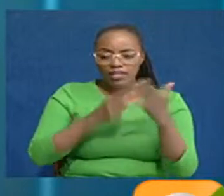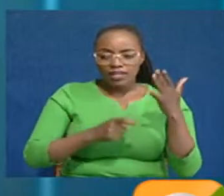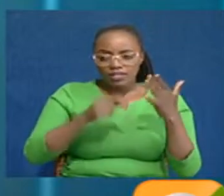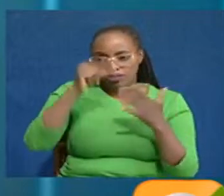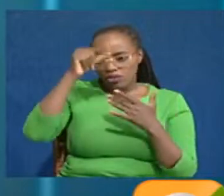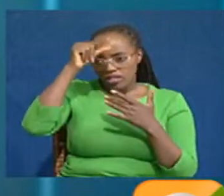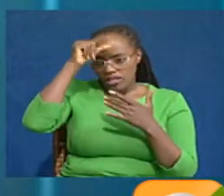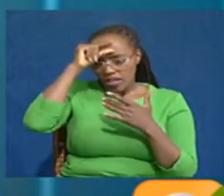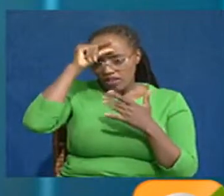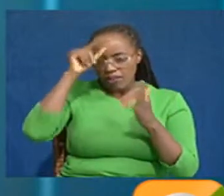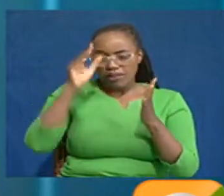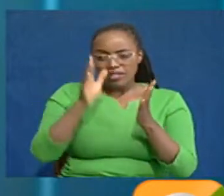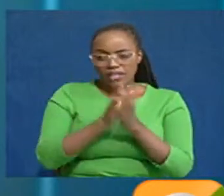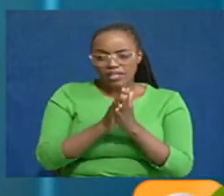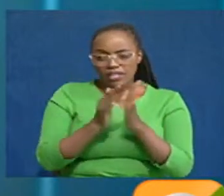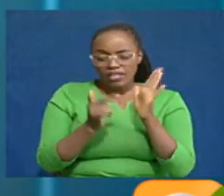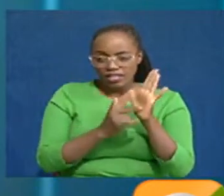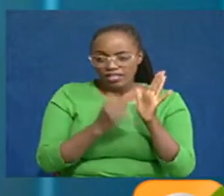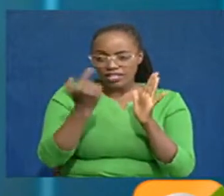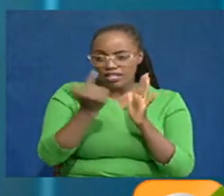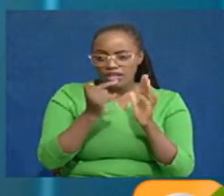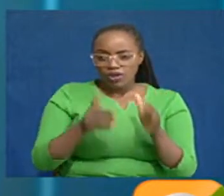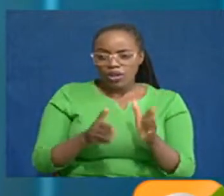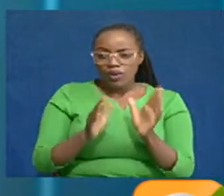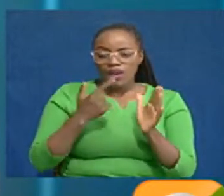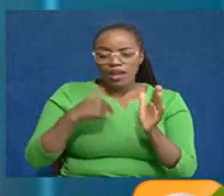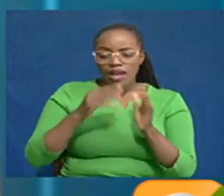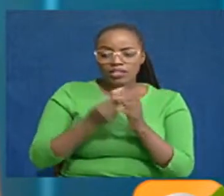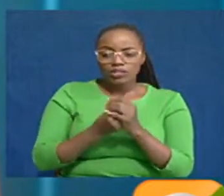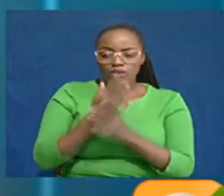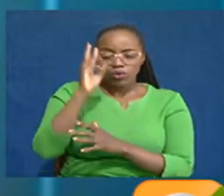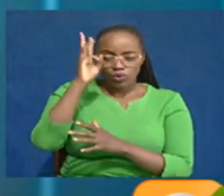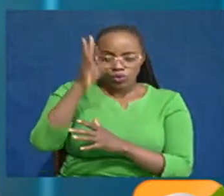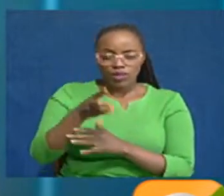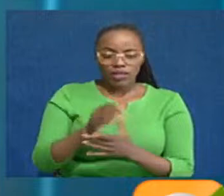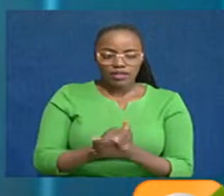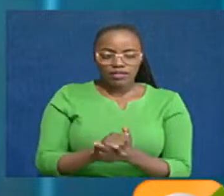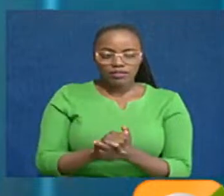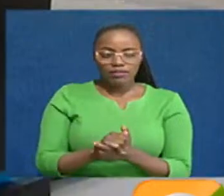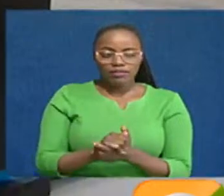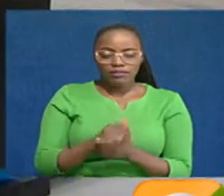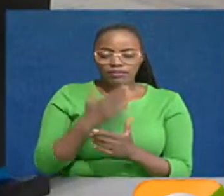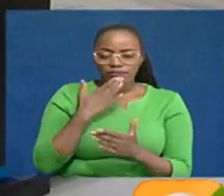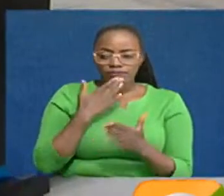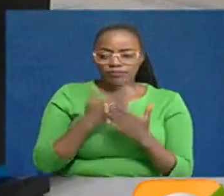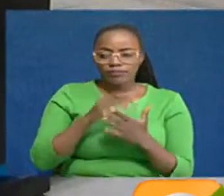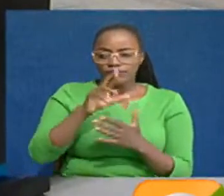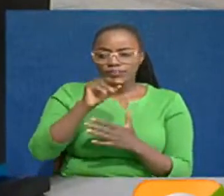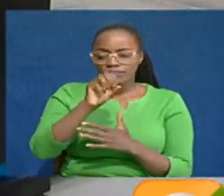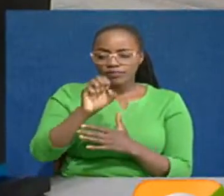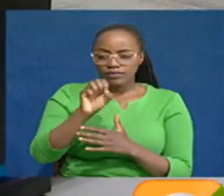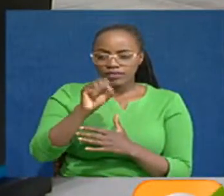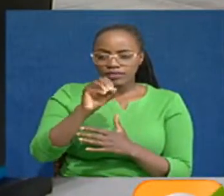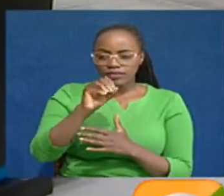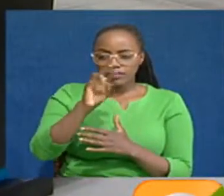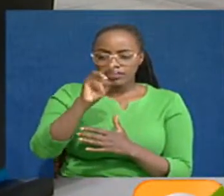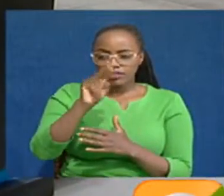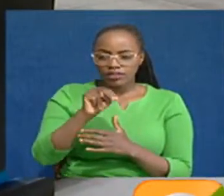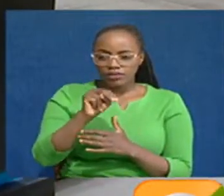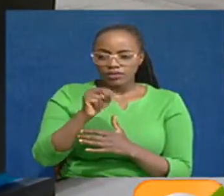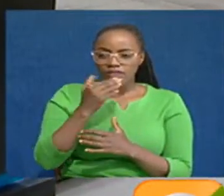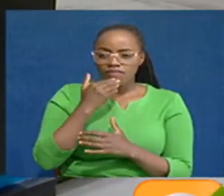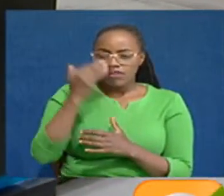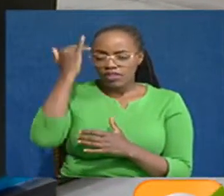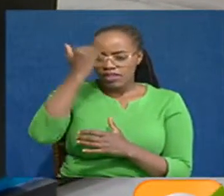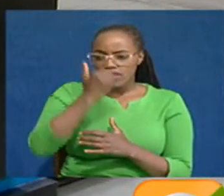government. And that is really the only way we're going to grow this economy. Okay, thank you, Rose. Solomon? Thank you, Yvonne.